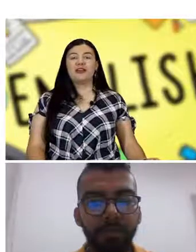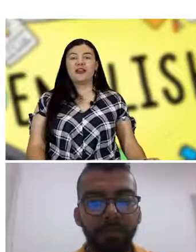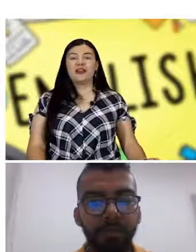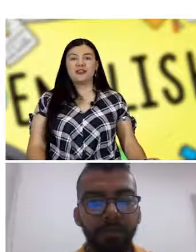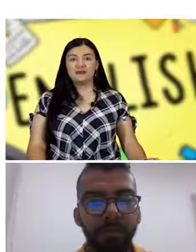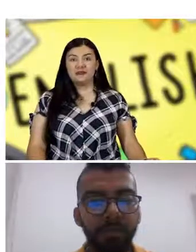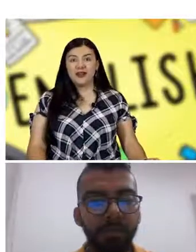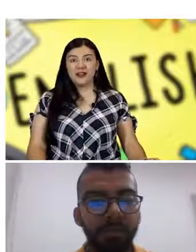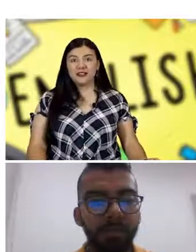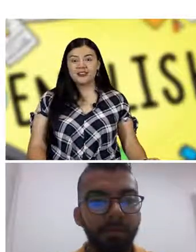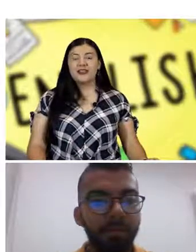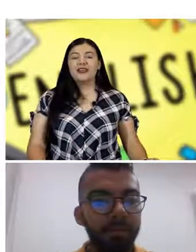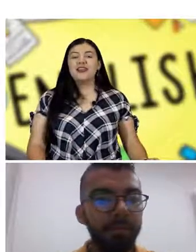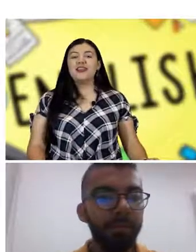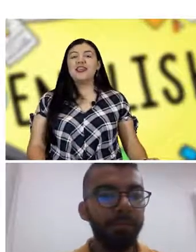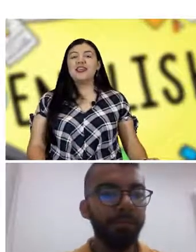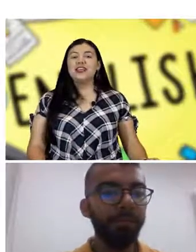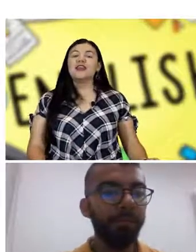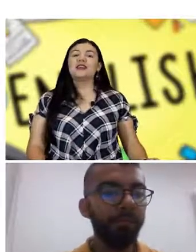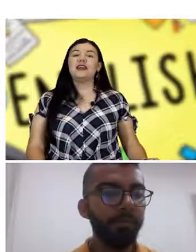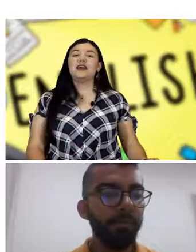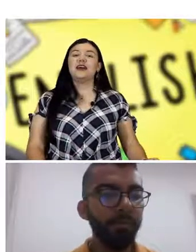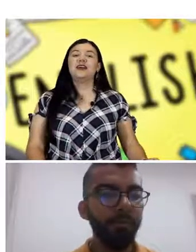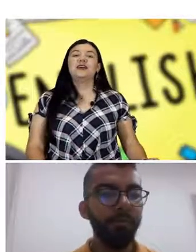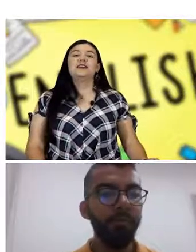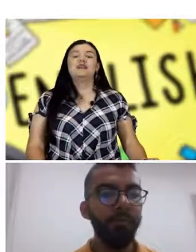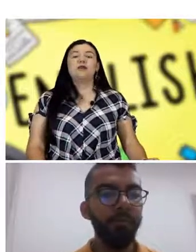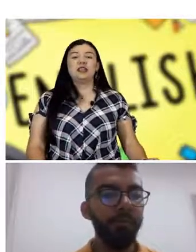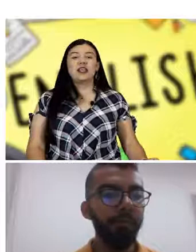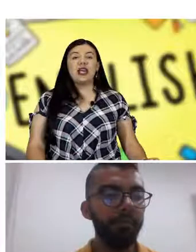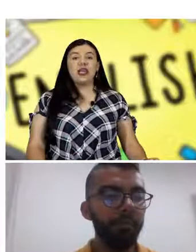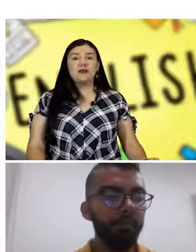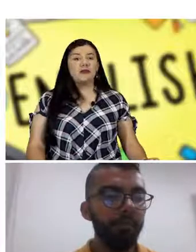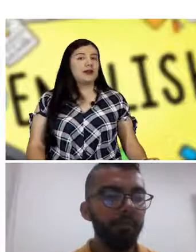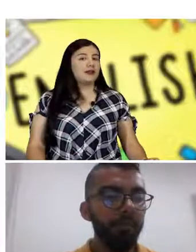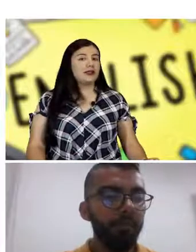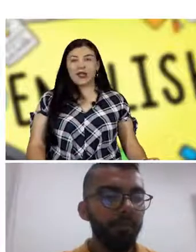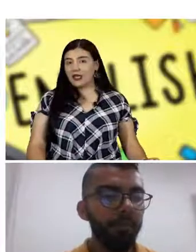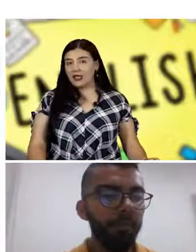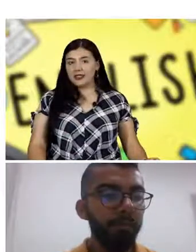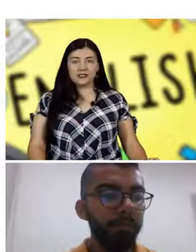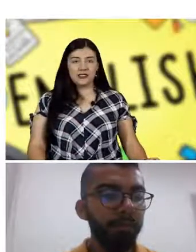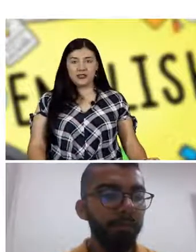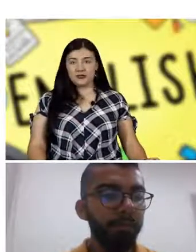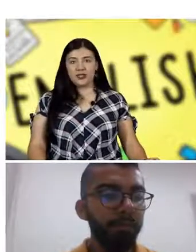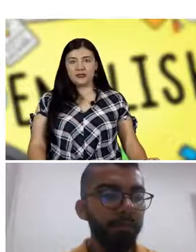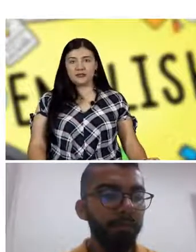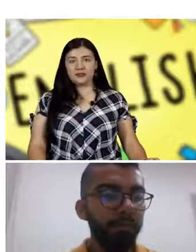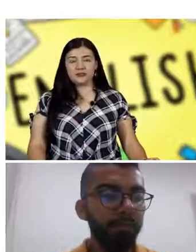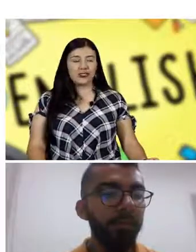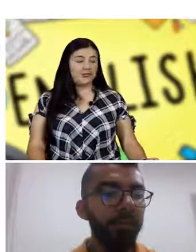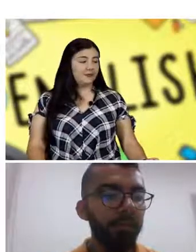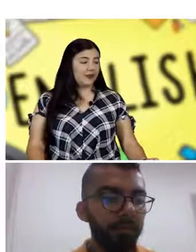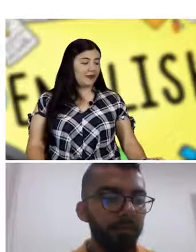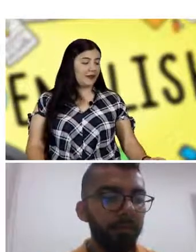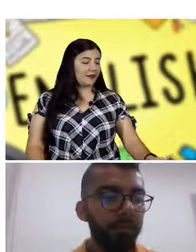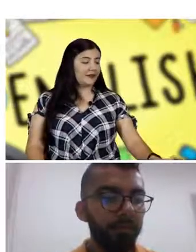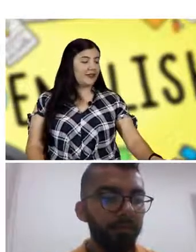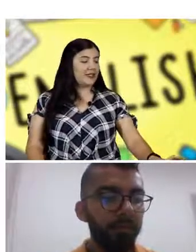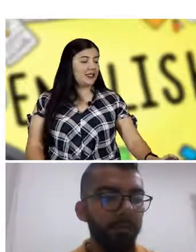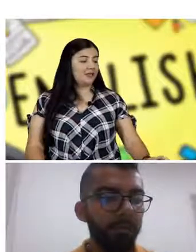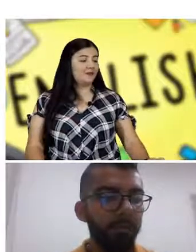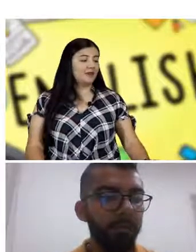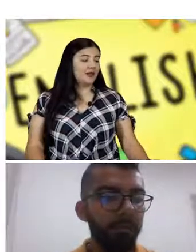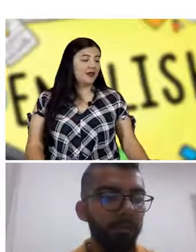You're very smart. Knee. Yeah. With K, but the K is not pronounced. Okay. Very